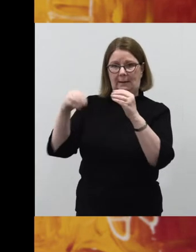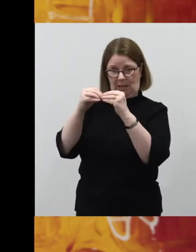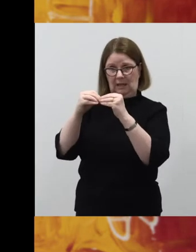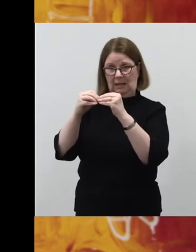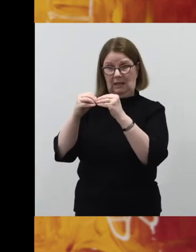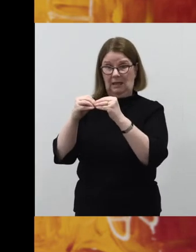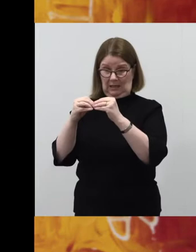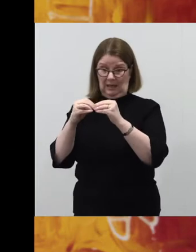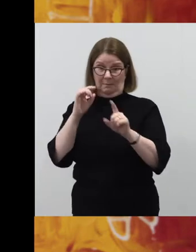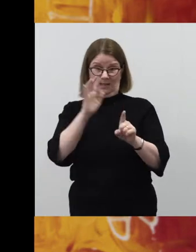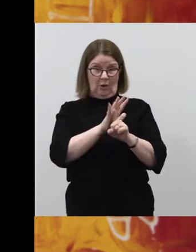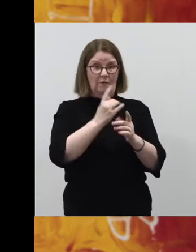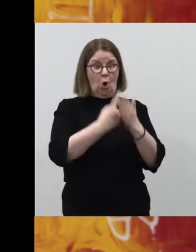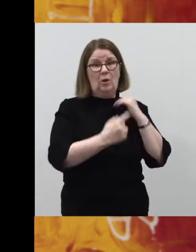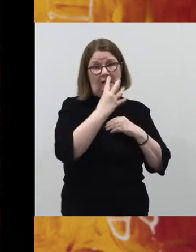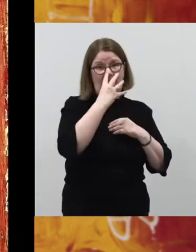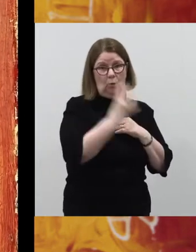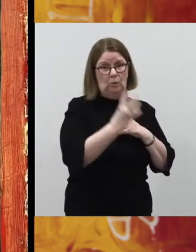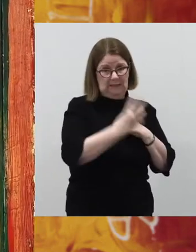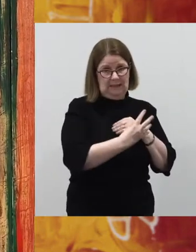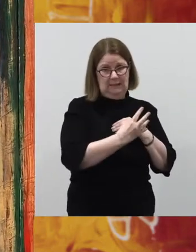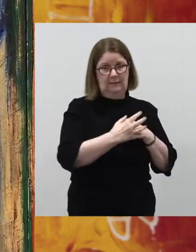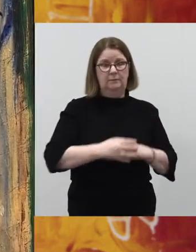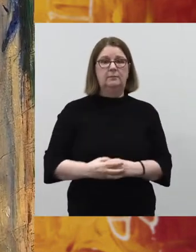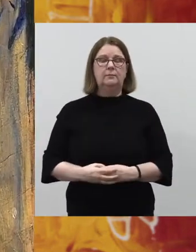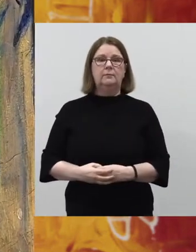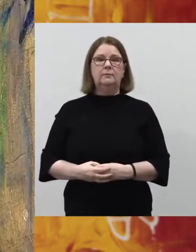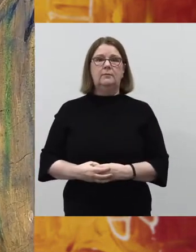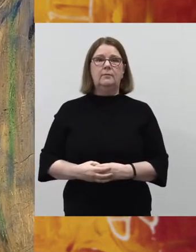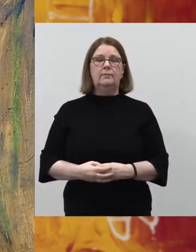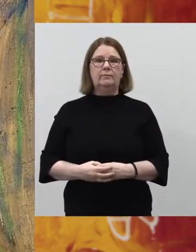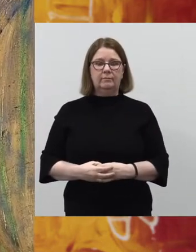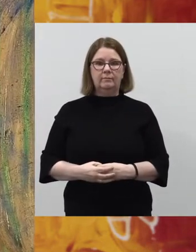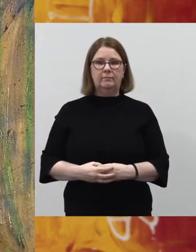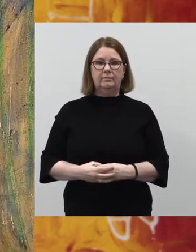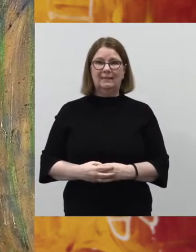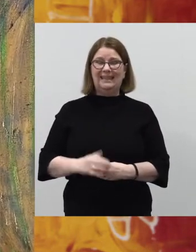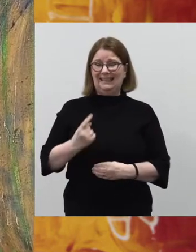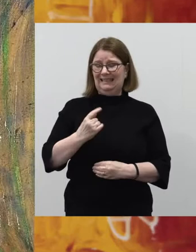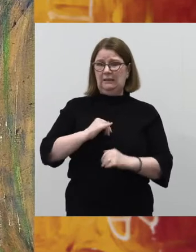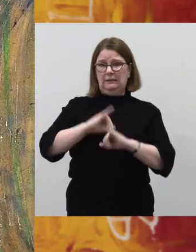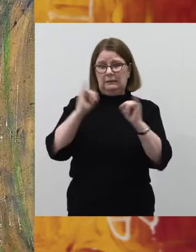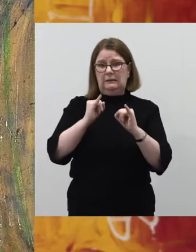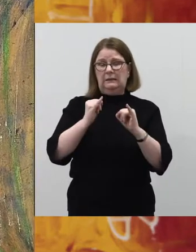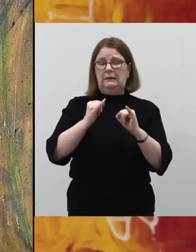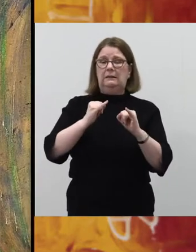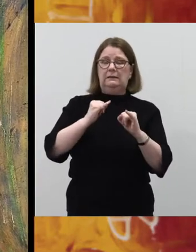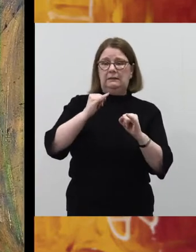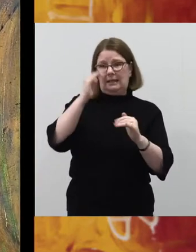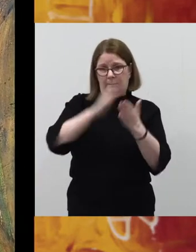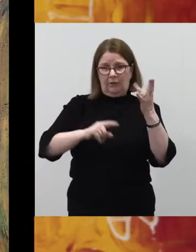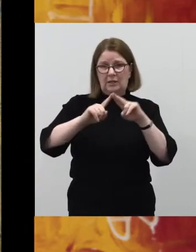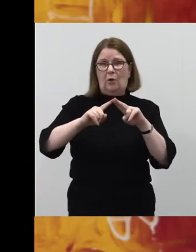it was titled The Scream of Nature, and was his response to the extraordinary sunsets that resulted from the eruption of